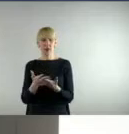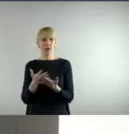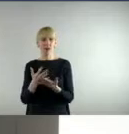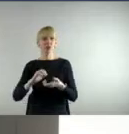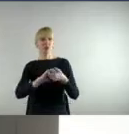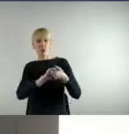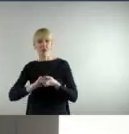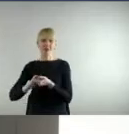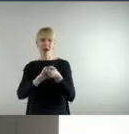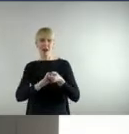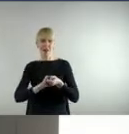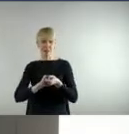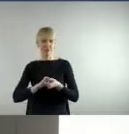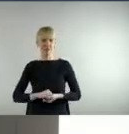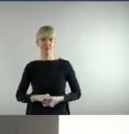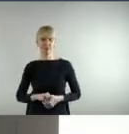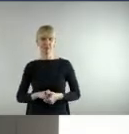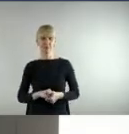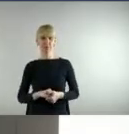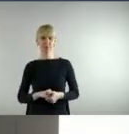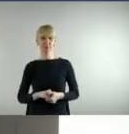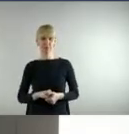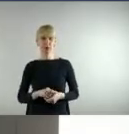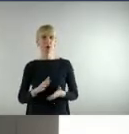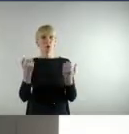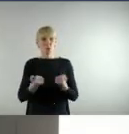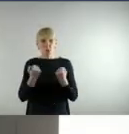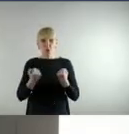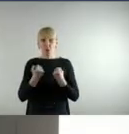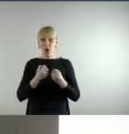strongly highlighted over the years, and it has proved to be working really, really well.